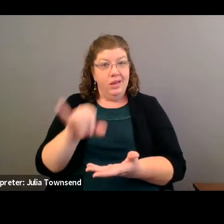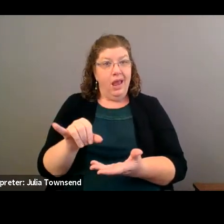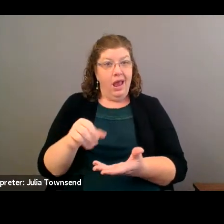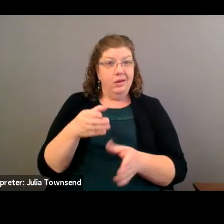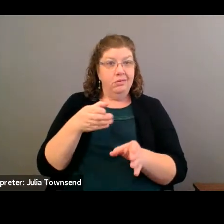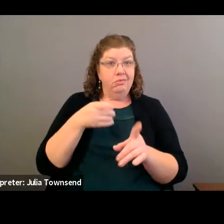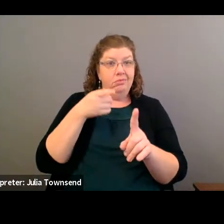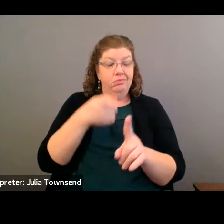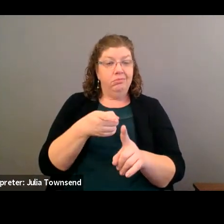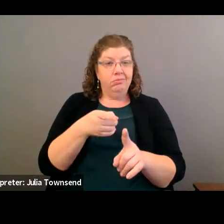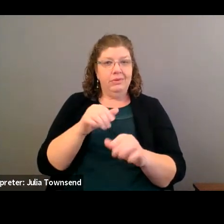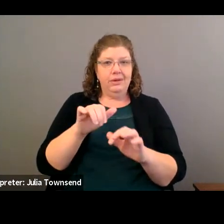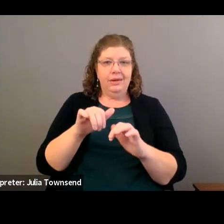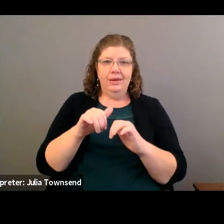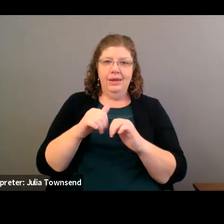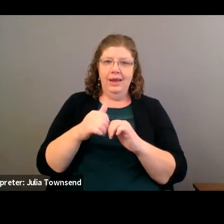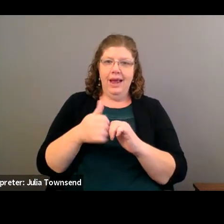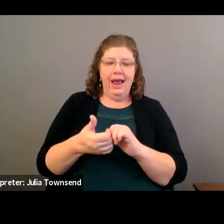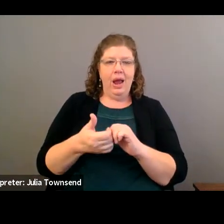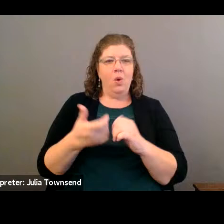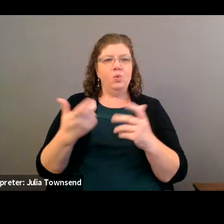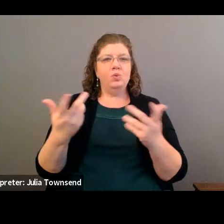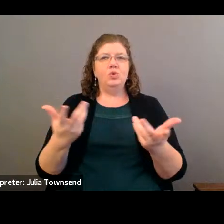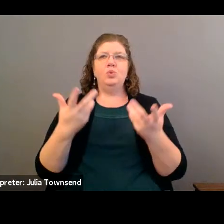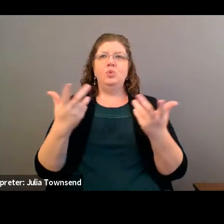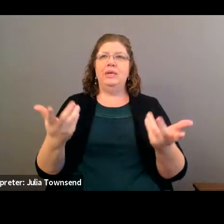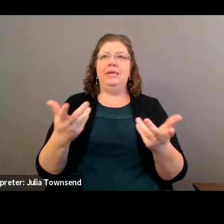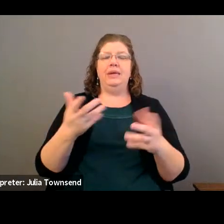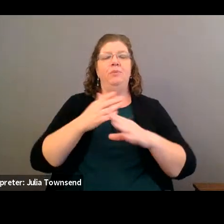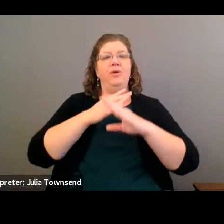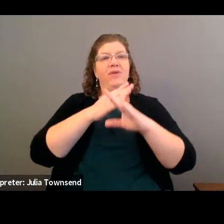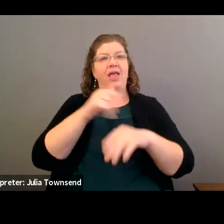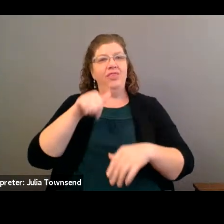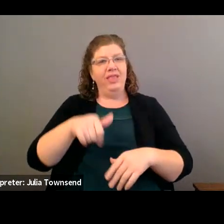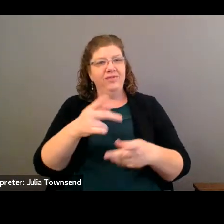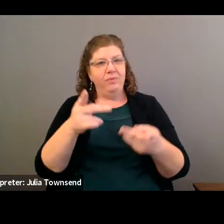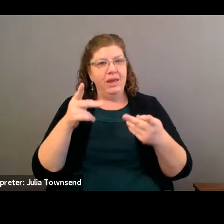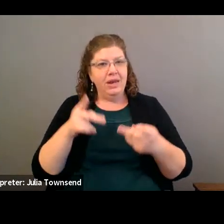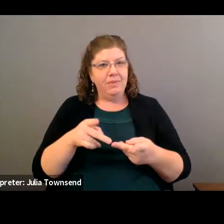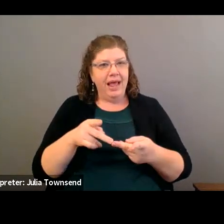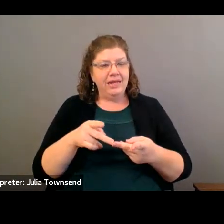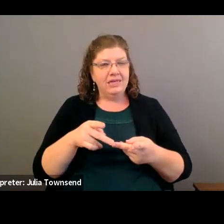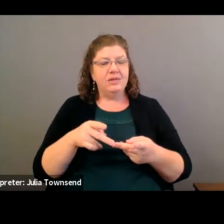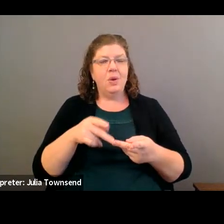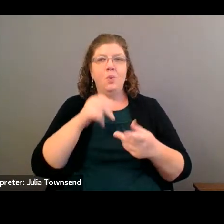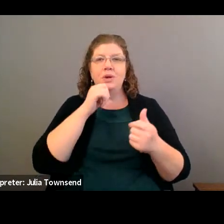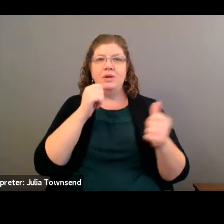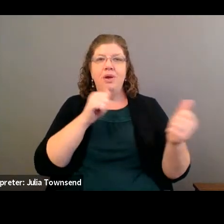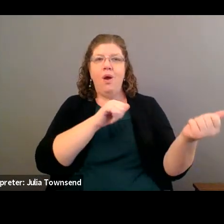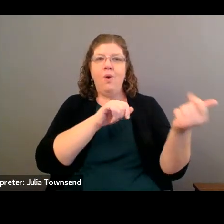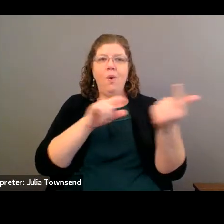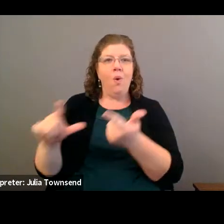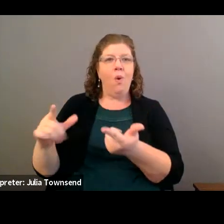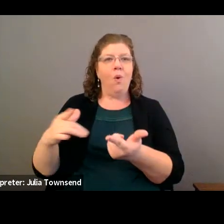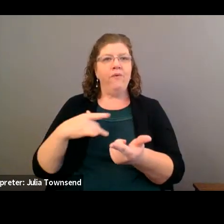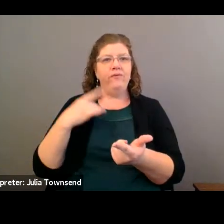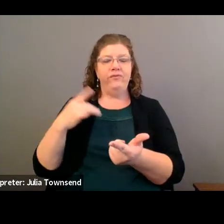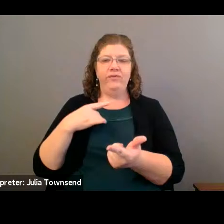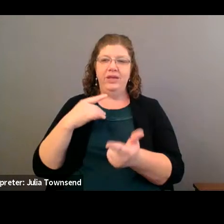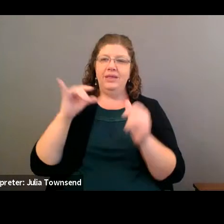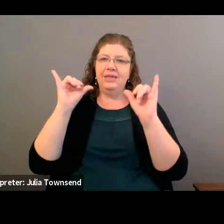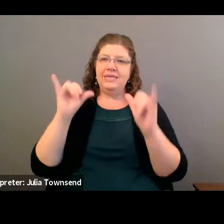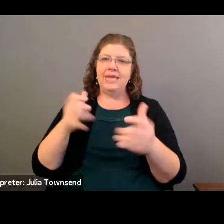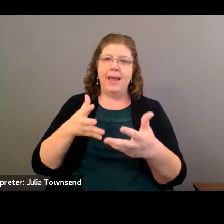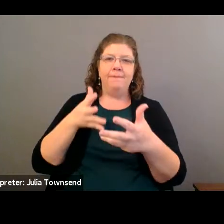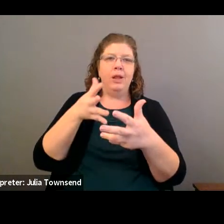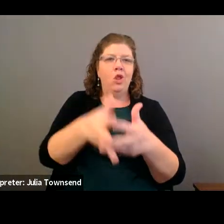this from saying or looking or being a place where not all feel that same sense of